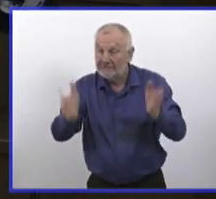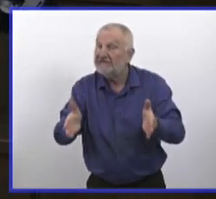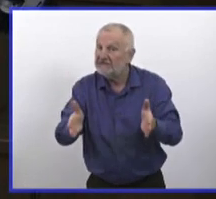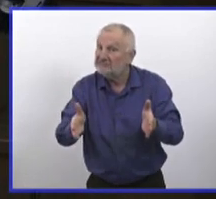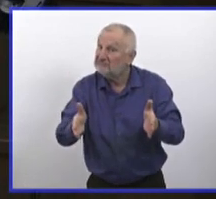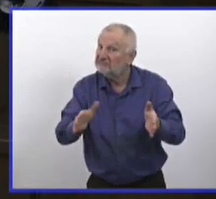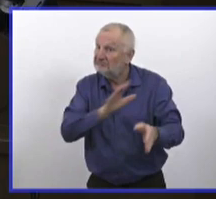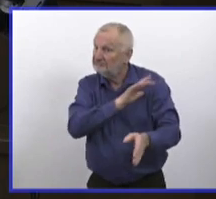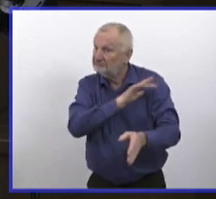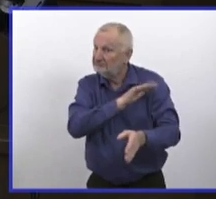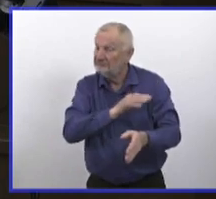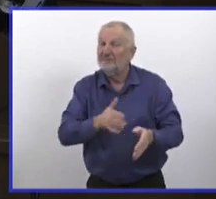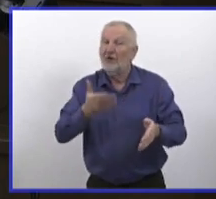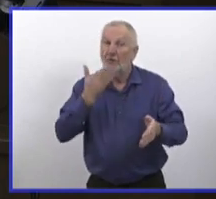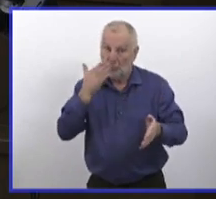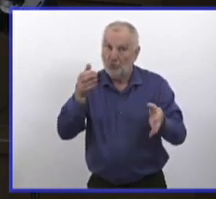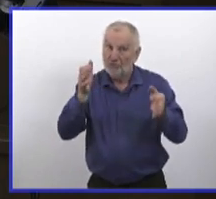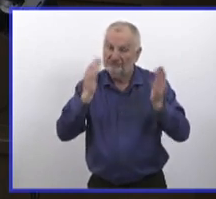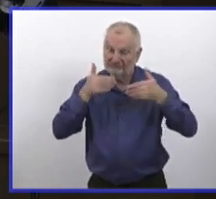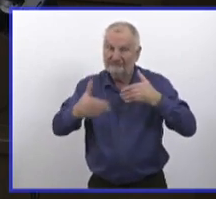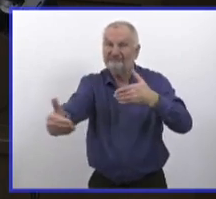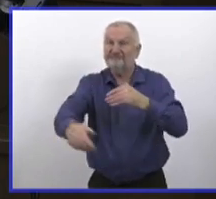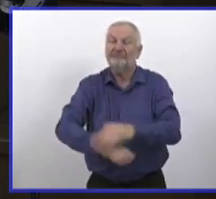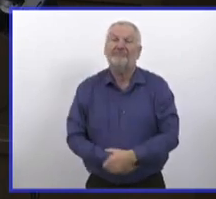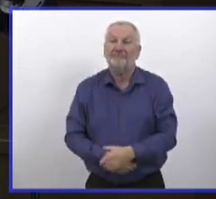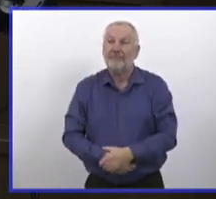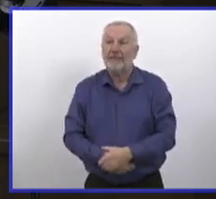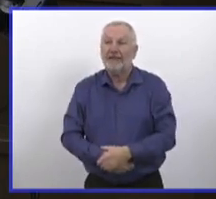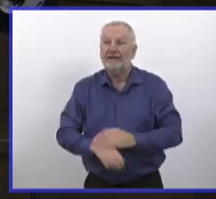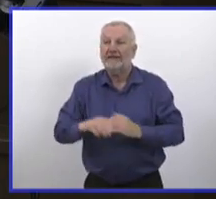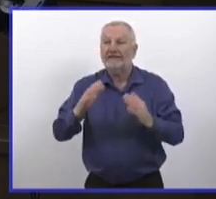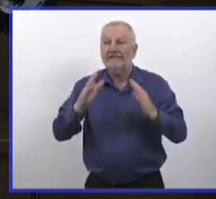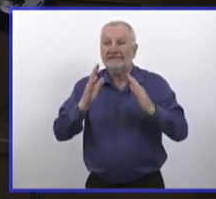From City News, Jonas.